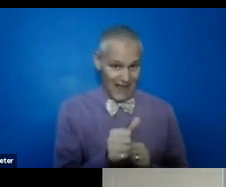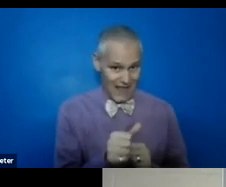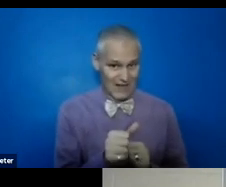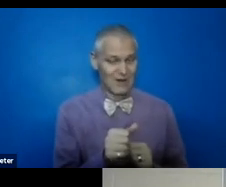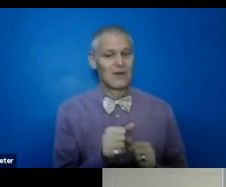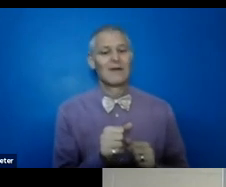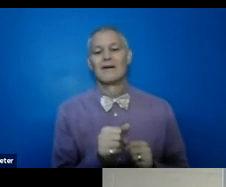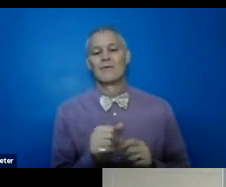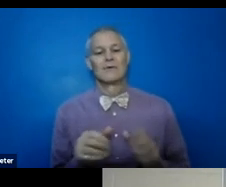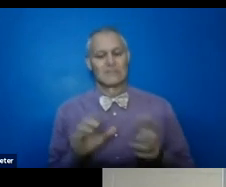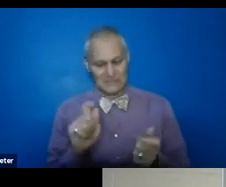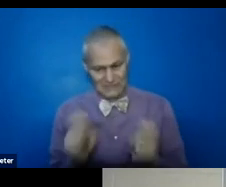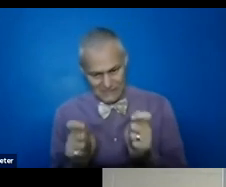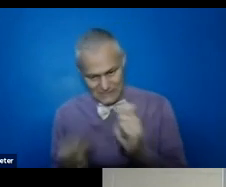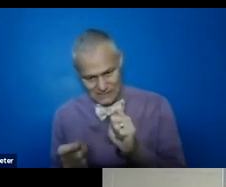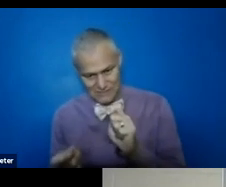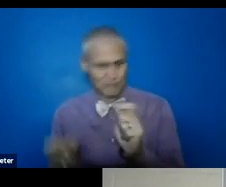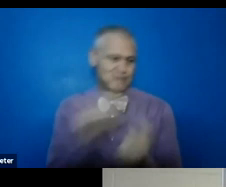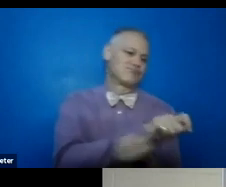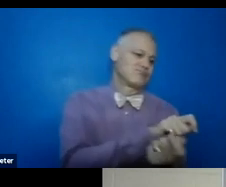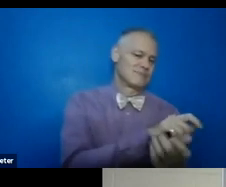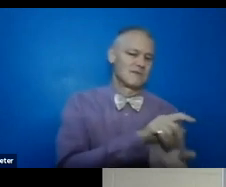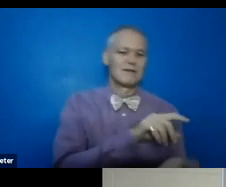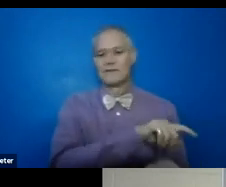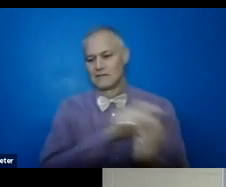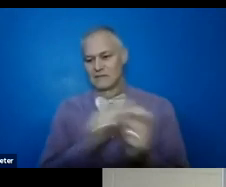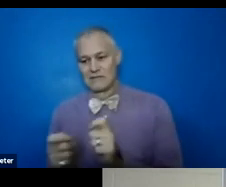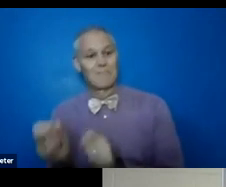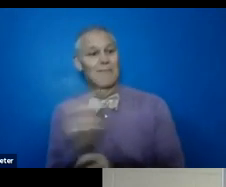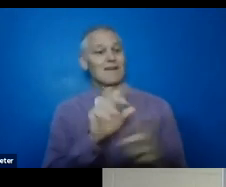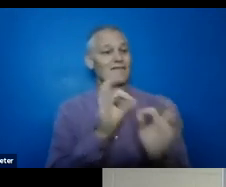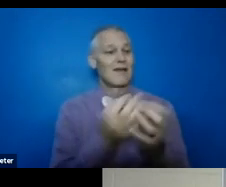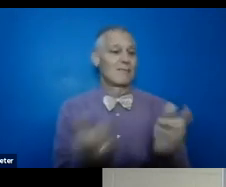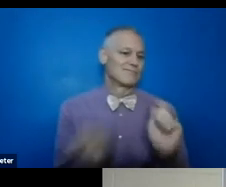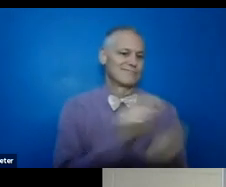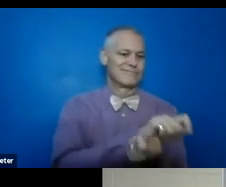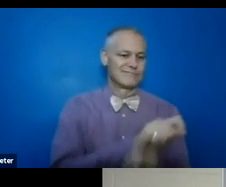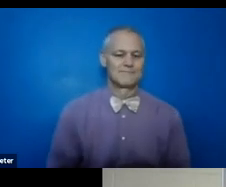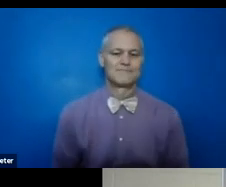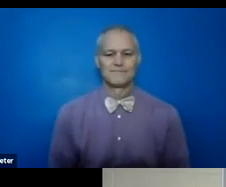the children, but it's going to be washed right out when they go back into their family structure.